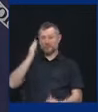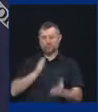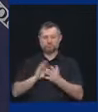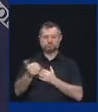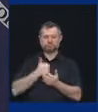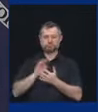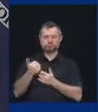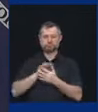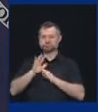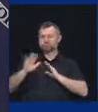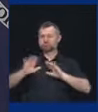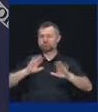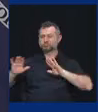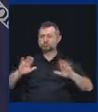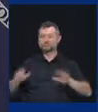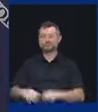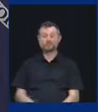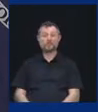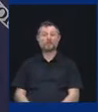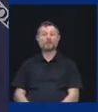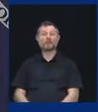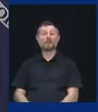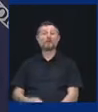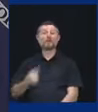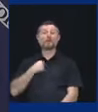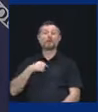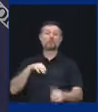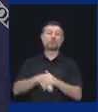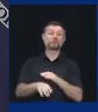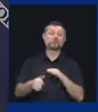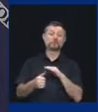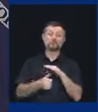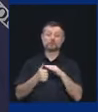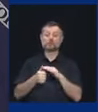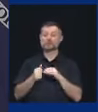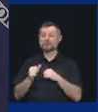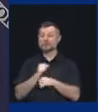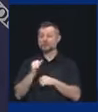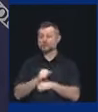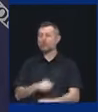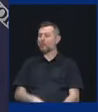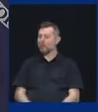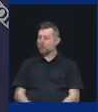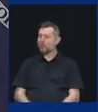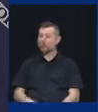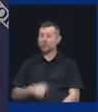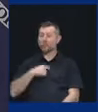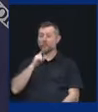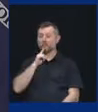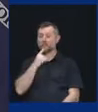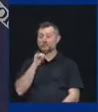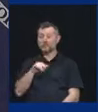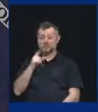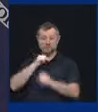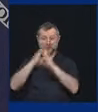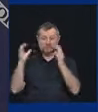say, I don't want to go into a shelter. It's too dangerous. I said, but you're sleeping here on the street, great. They say, better than a